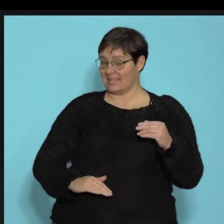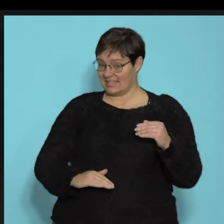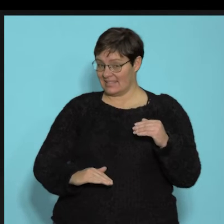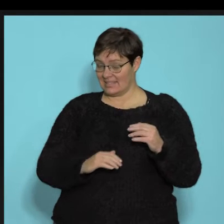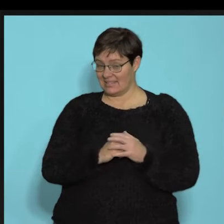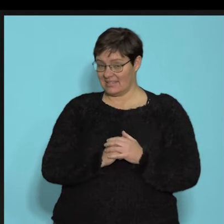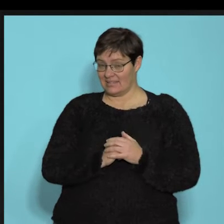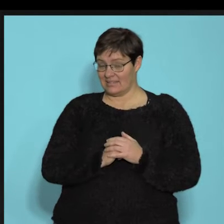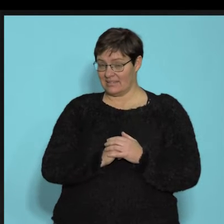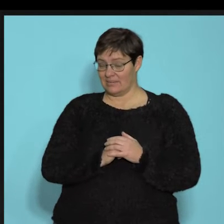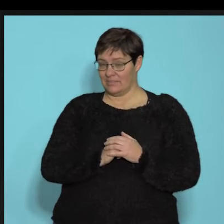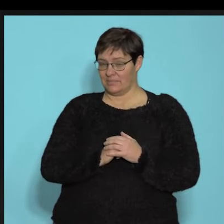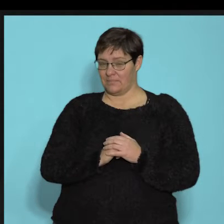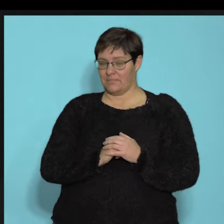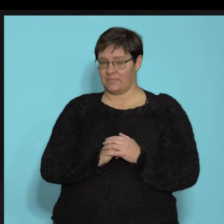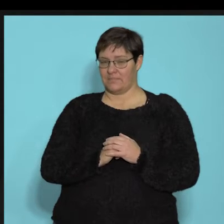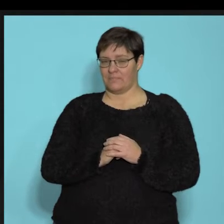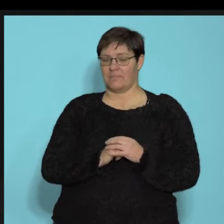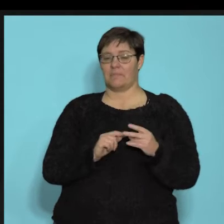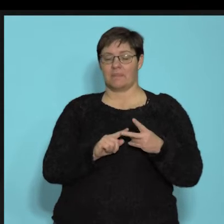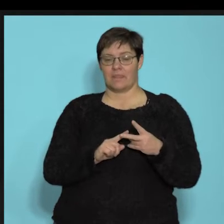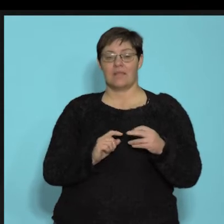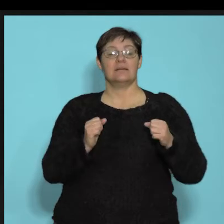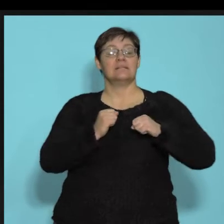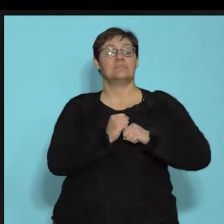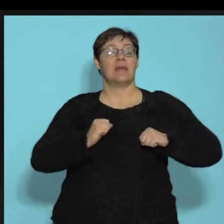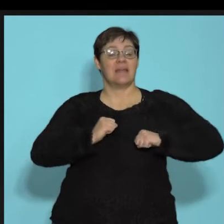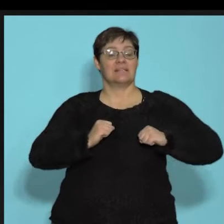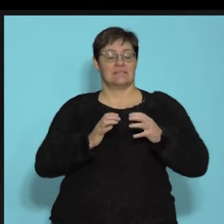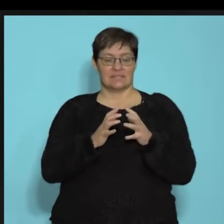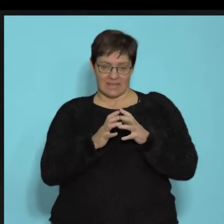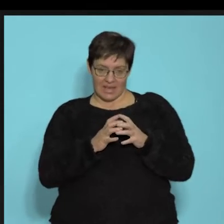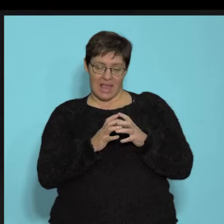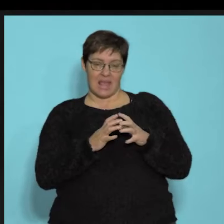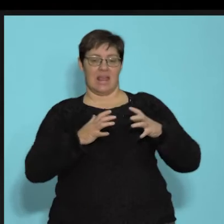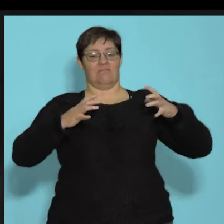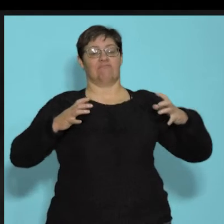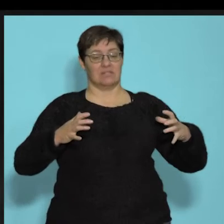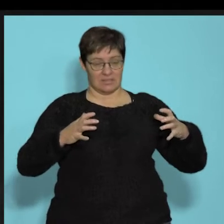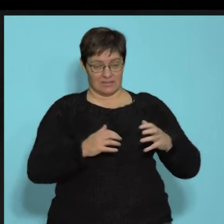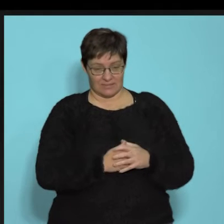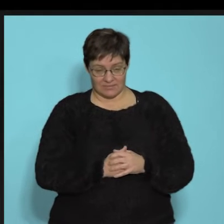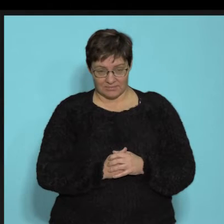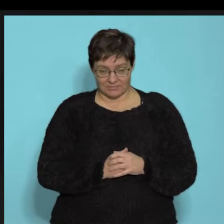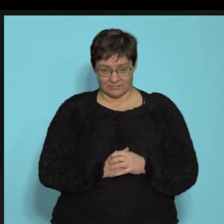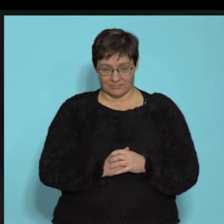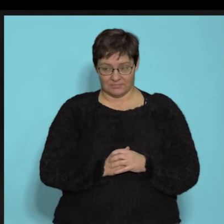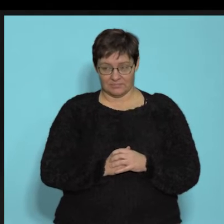has done what? Decreased. And what have we done? Space